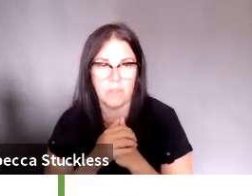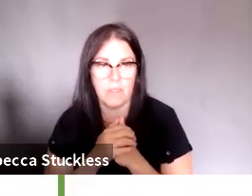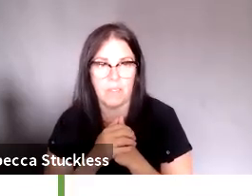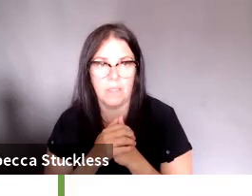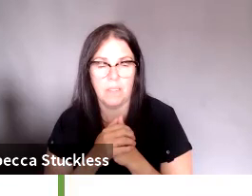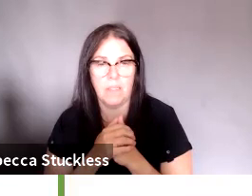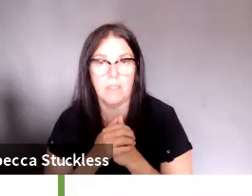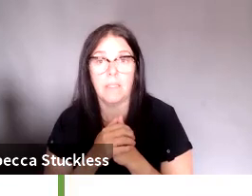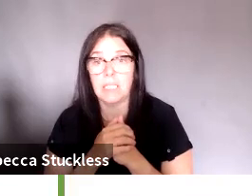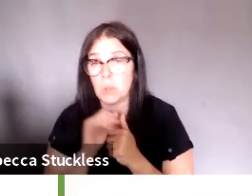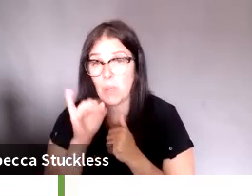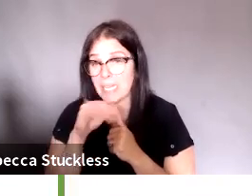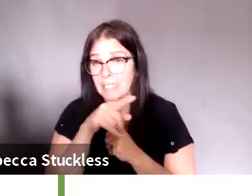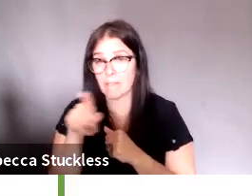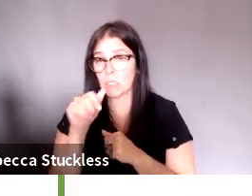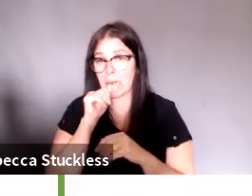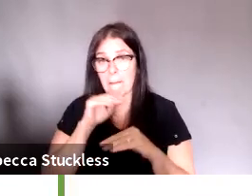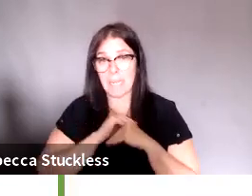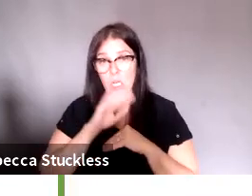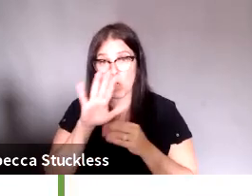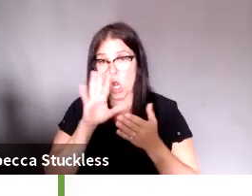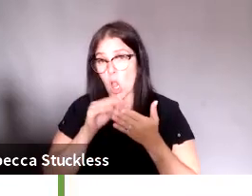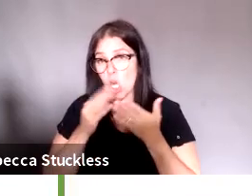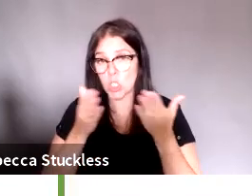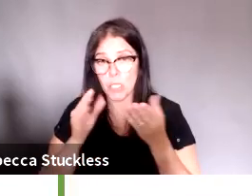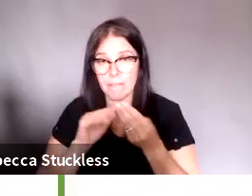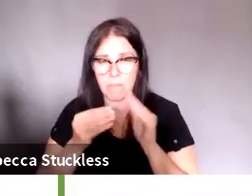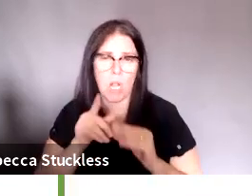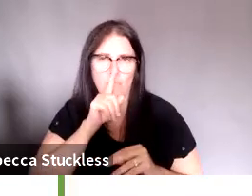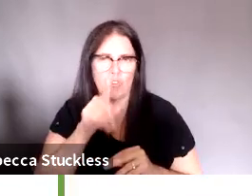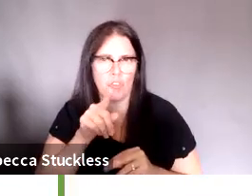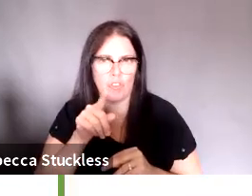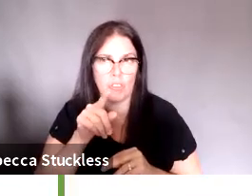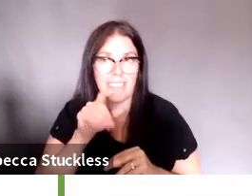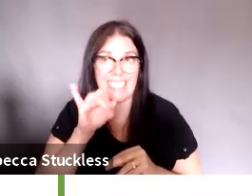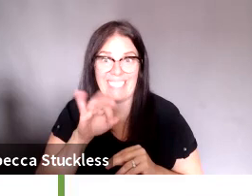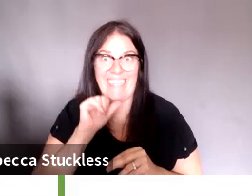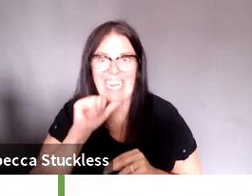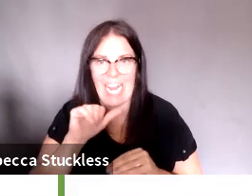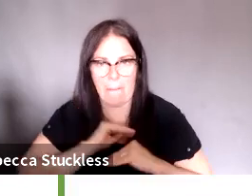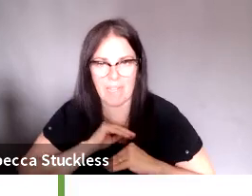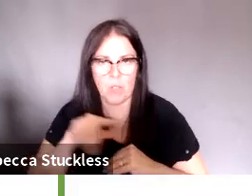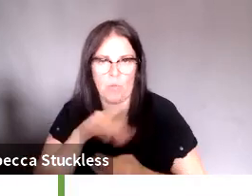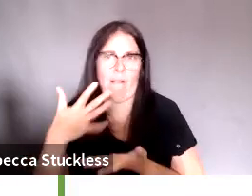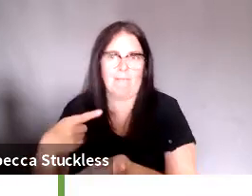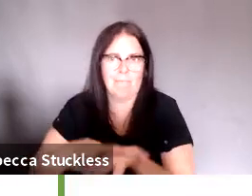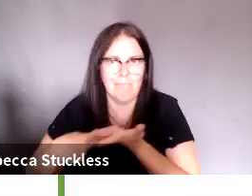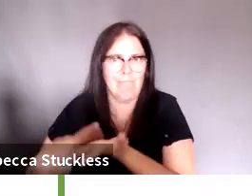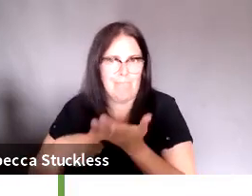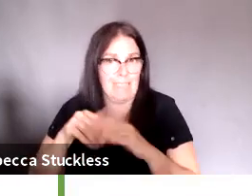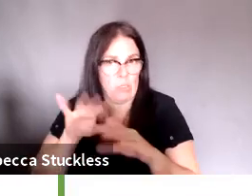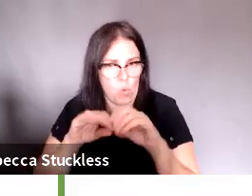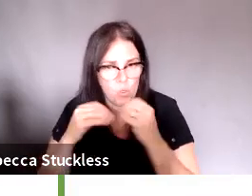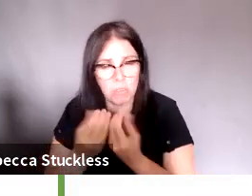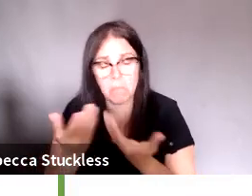So if you're not meeting your learner served numbers, I'm sure if you're not, you've probably had lots of these discussions already in your organization. Are there particular